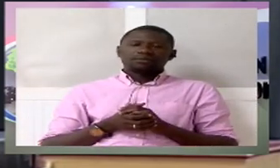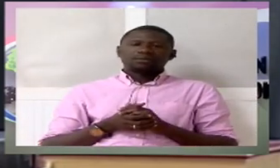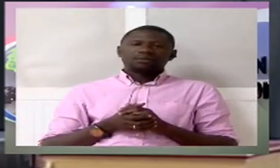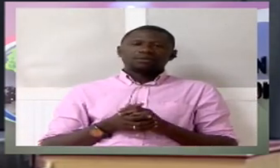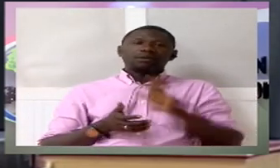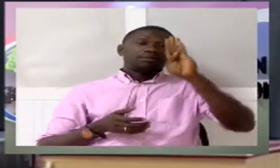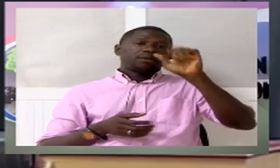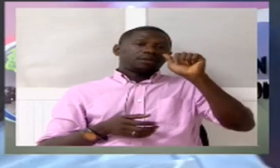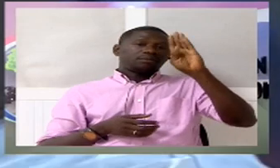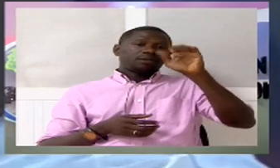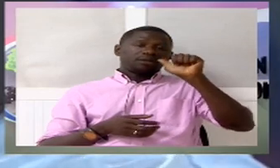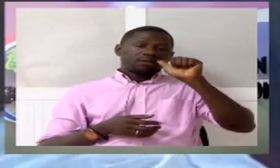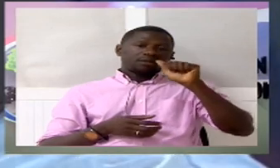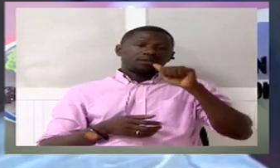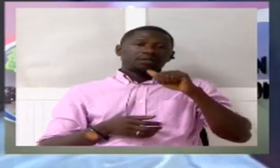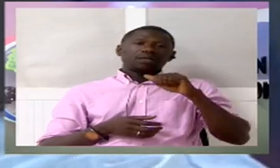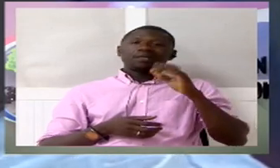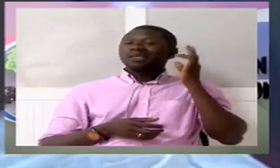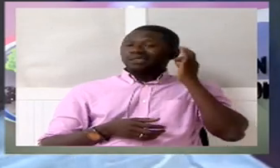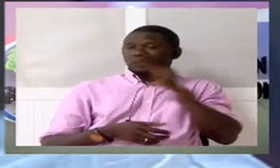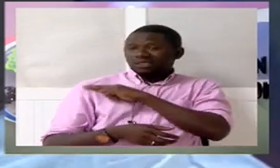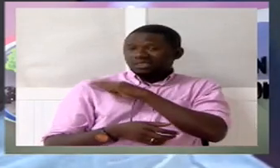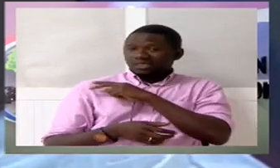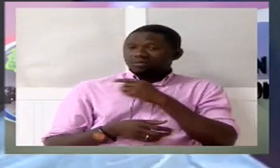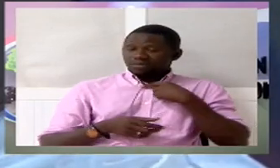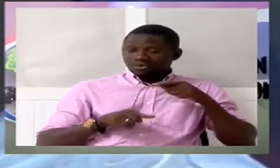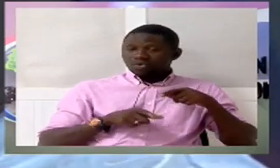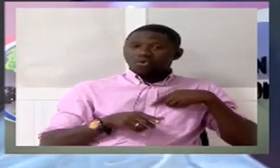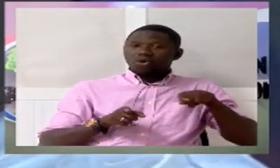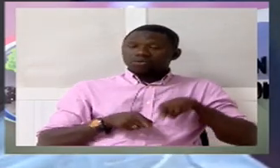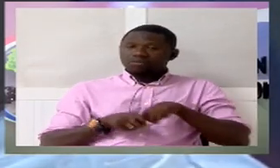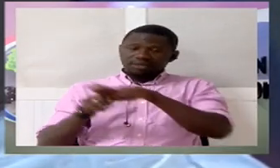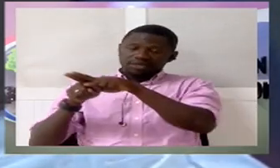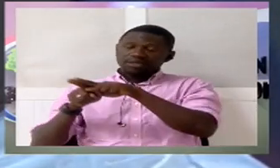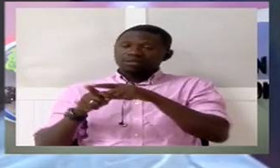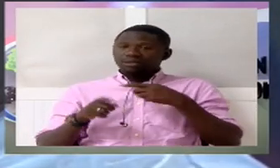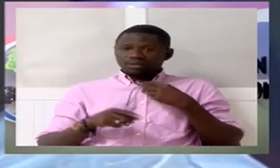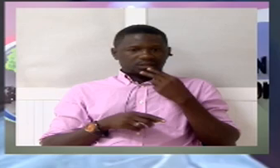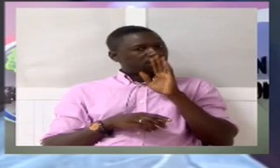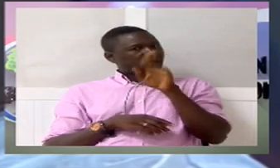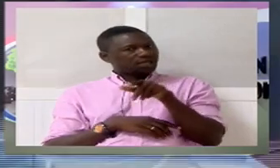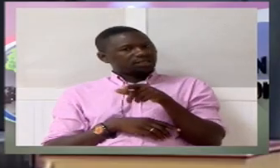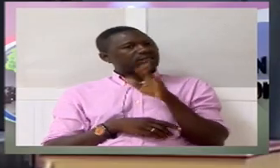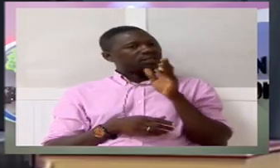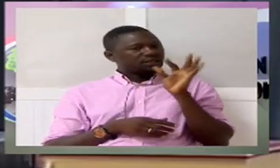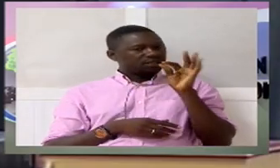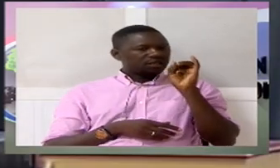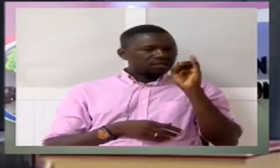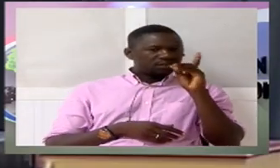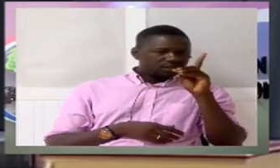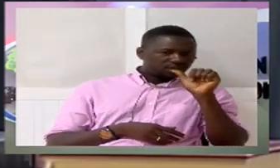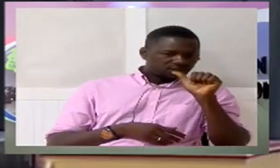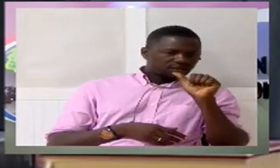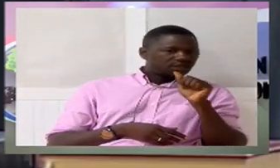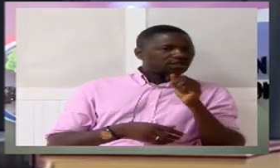tida. Baba fatal le kuru fela be kumbola. Then Baba's sister, who was accompanying me, told me, Tida, look at